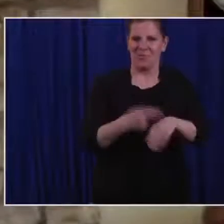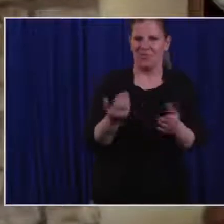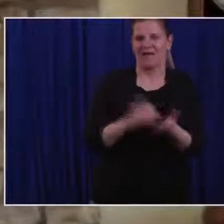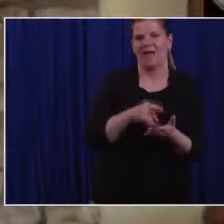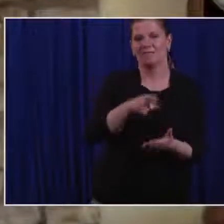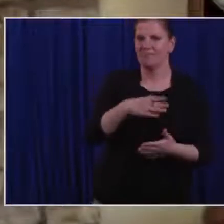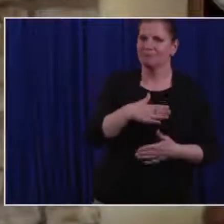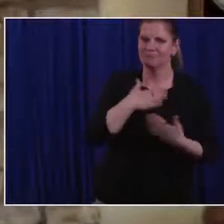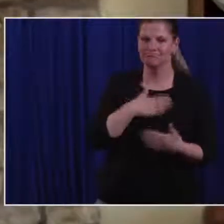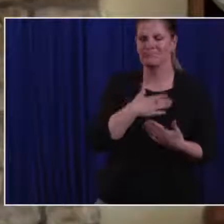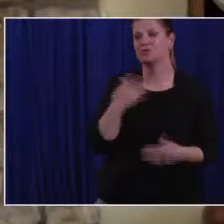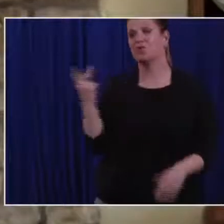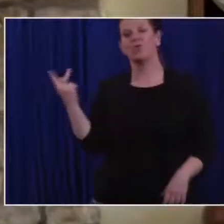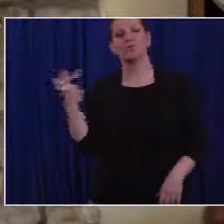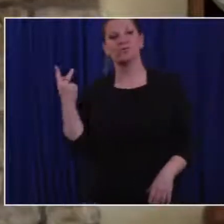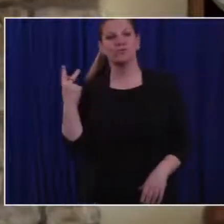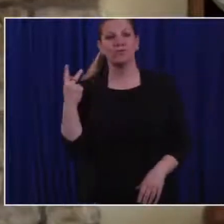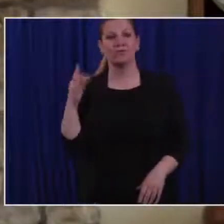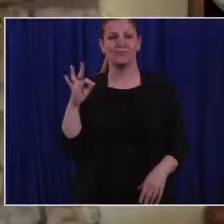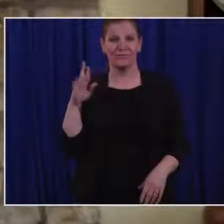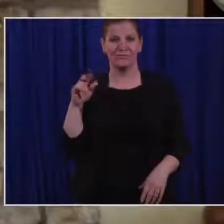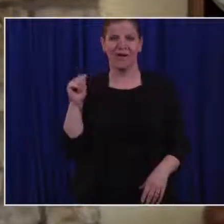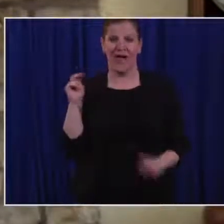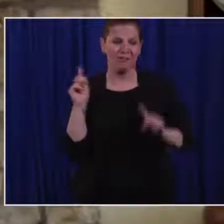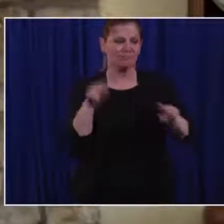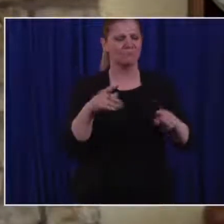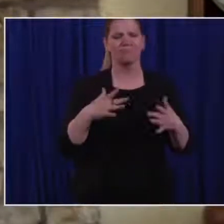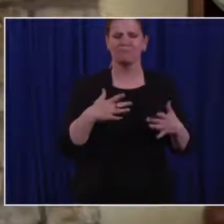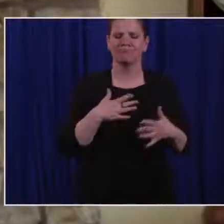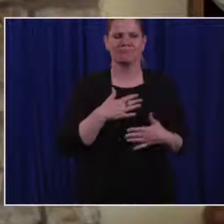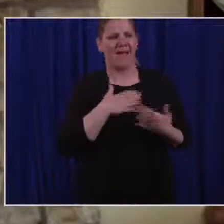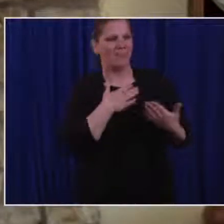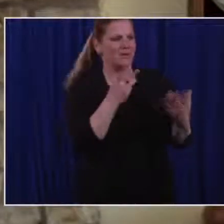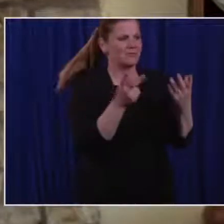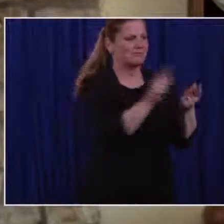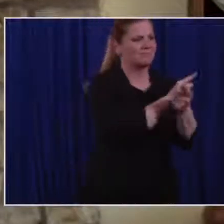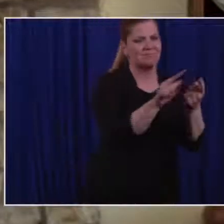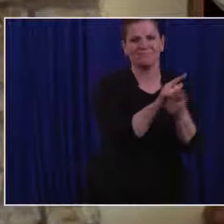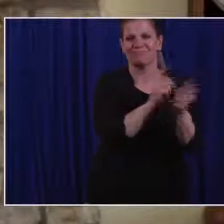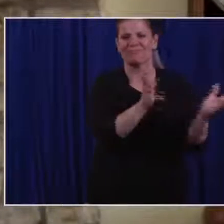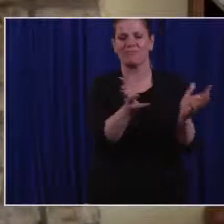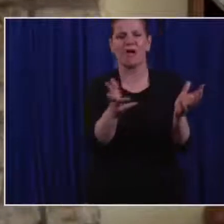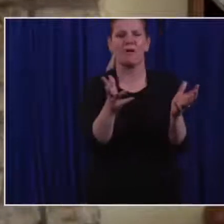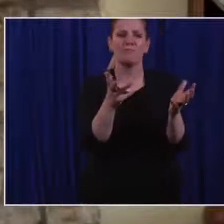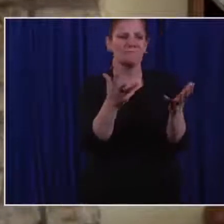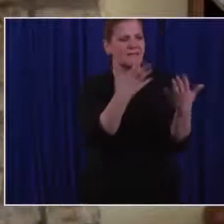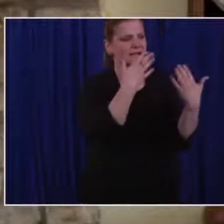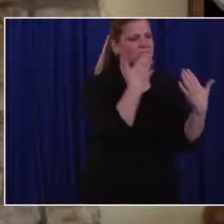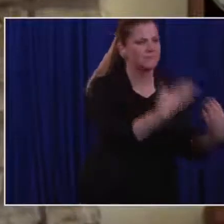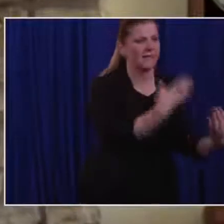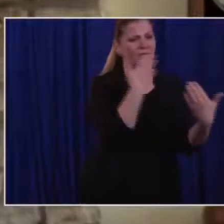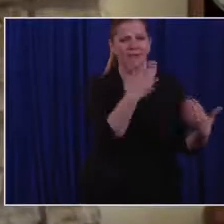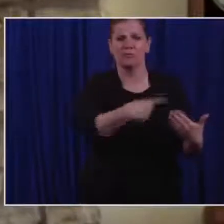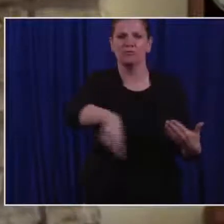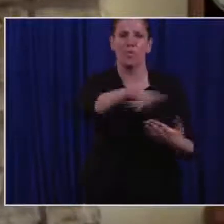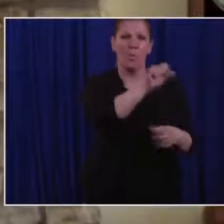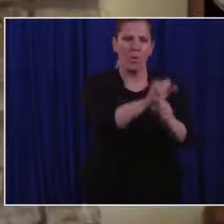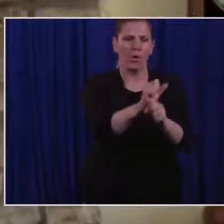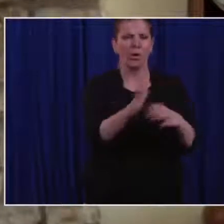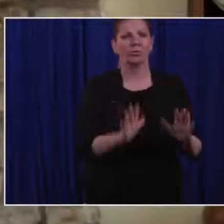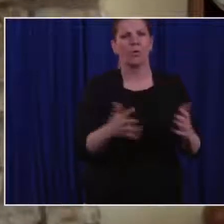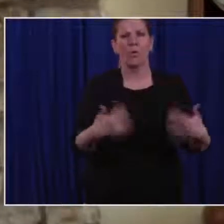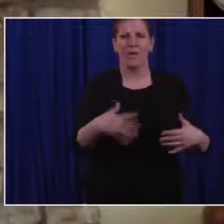really just want to thank all the health workers. Some of the health workers, most of them have been at this